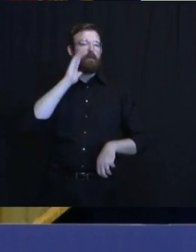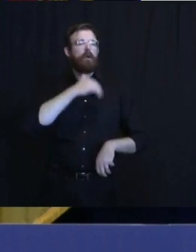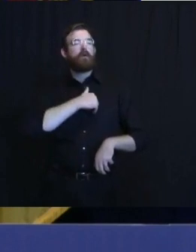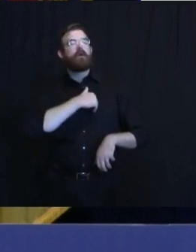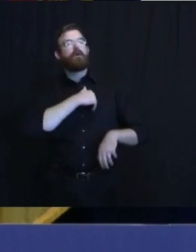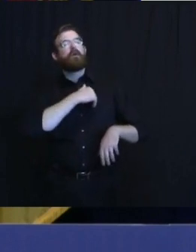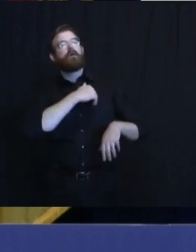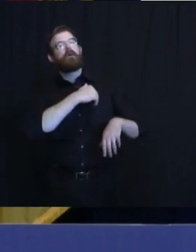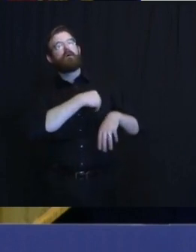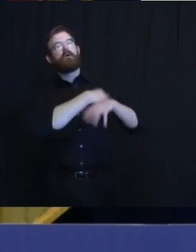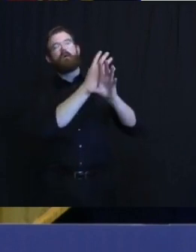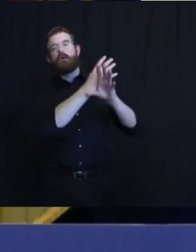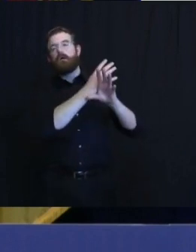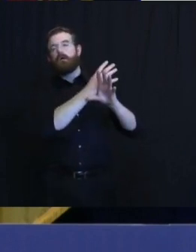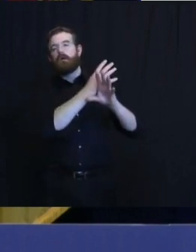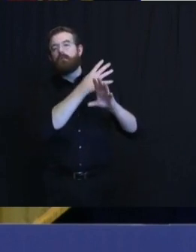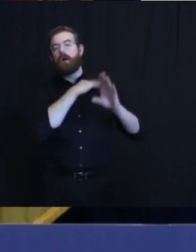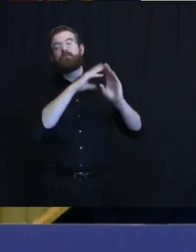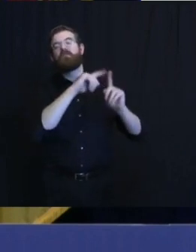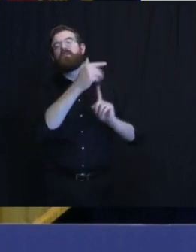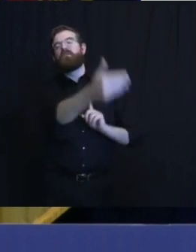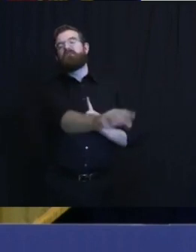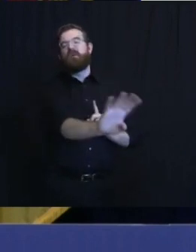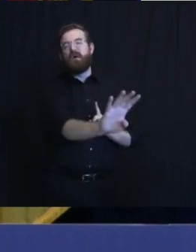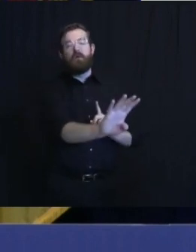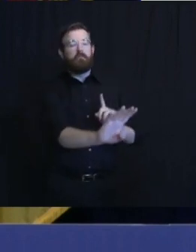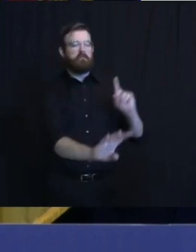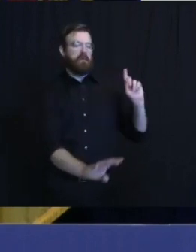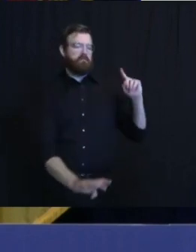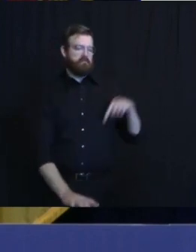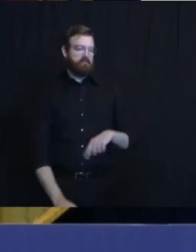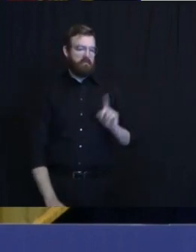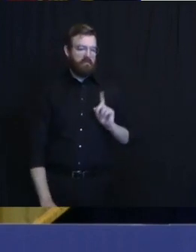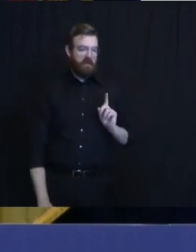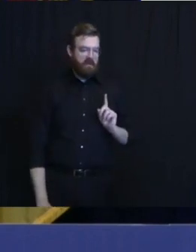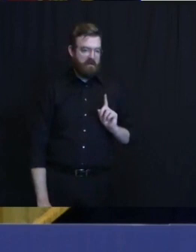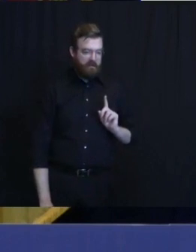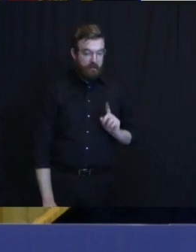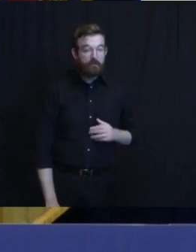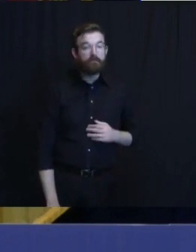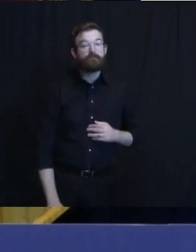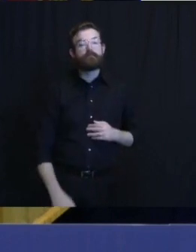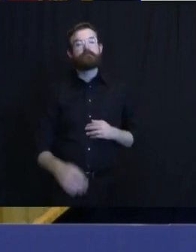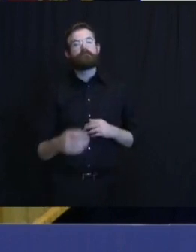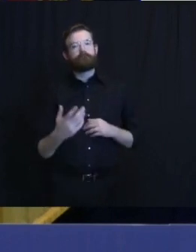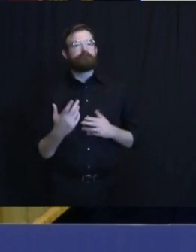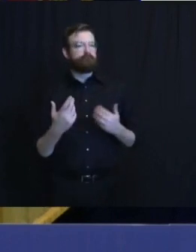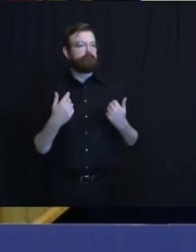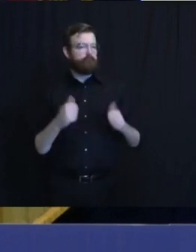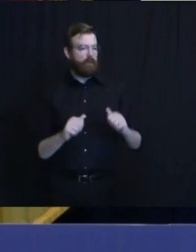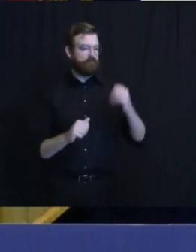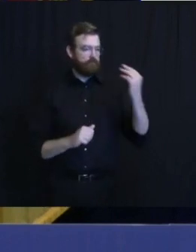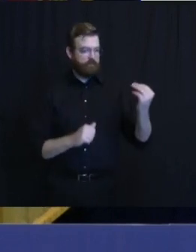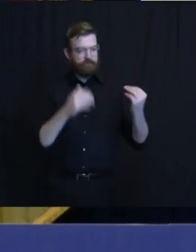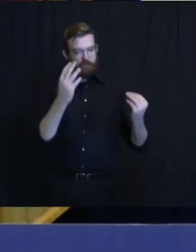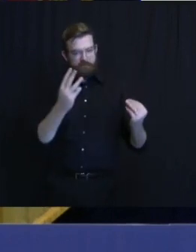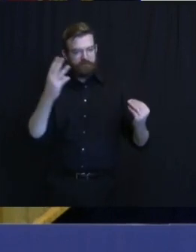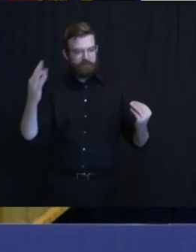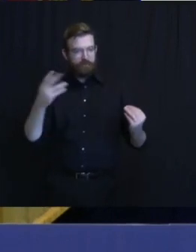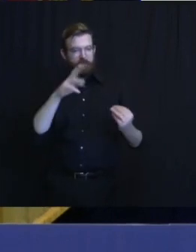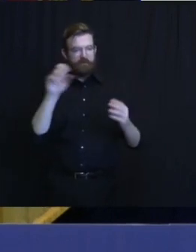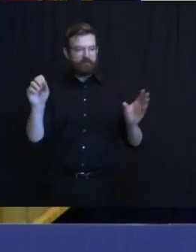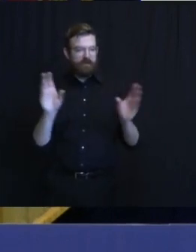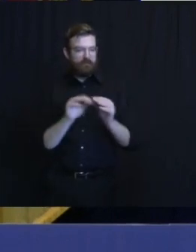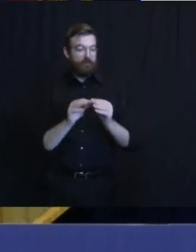Monday, Wednesday, Friday thing. We reserve the right to revisit that at some point. For instance, yesterday, we have not talked about it today, but yesterday a lot more